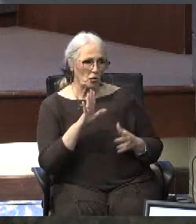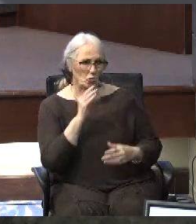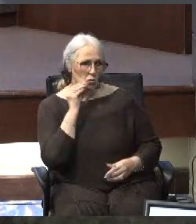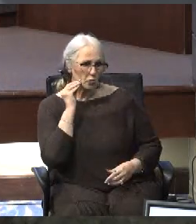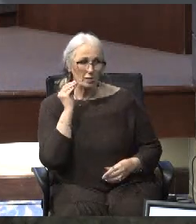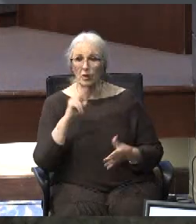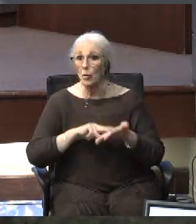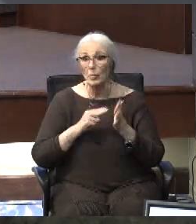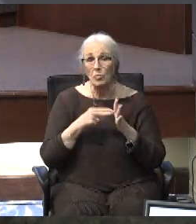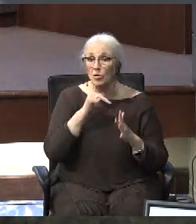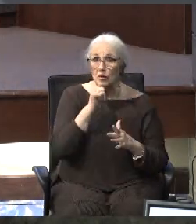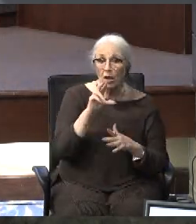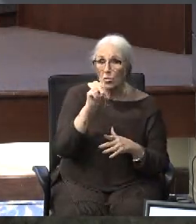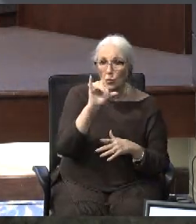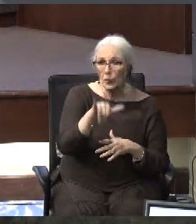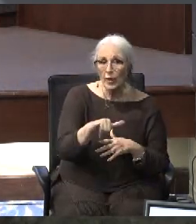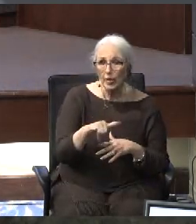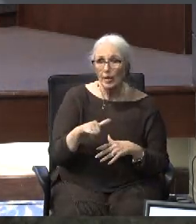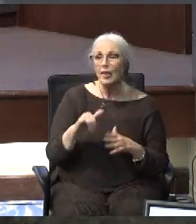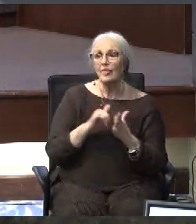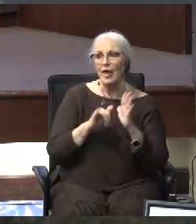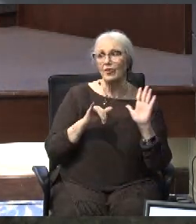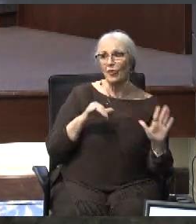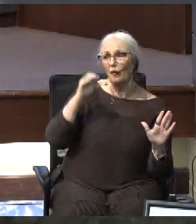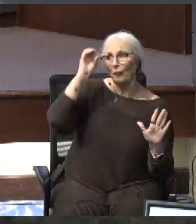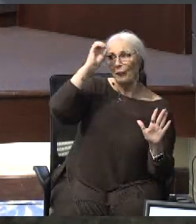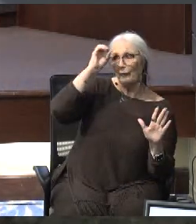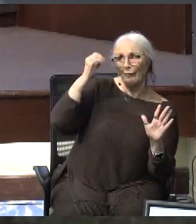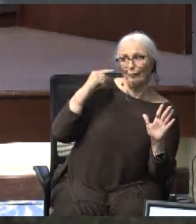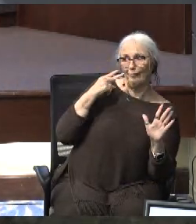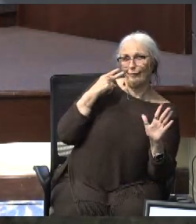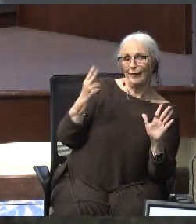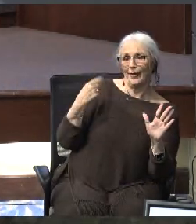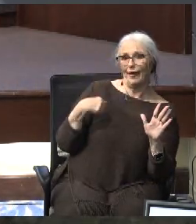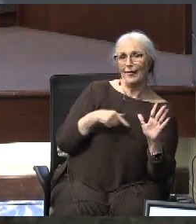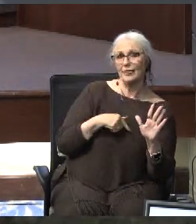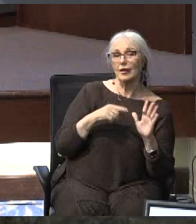it. I mean, that's the way they see it. But I don't know what we can do